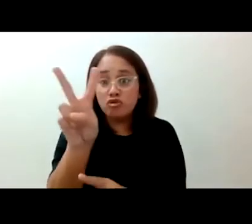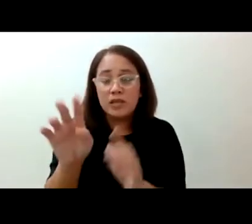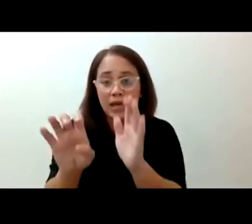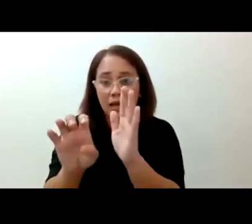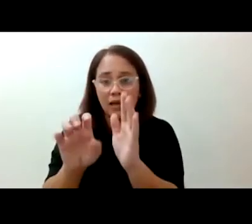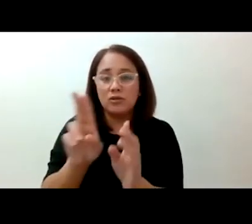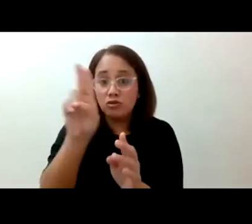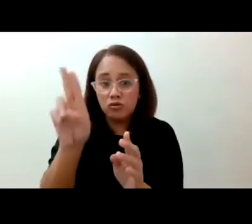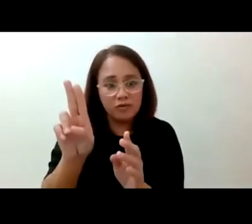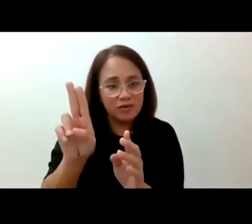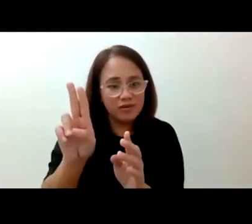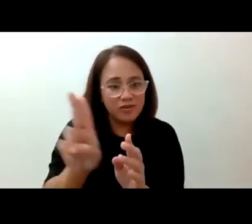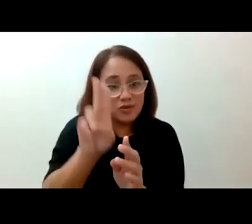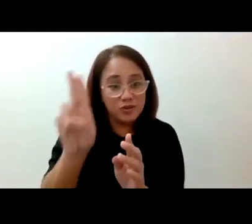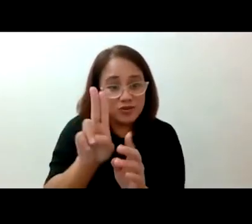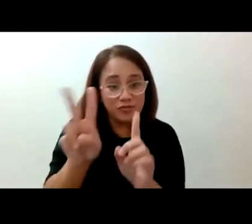introduced